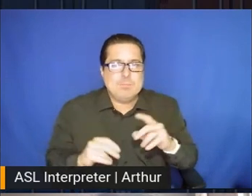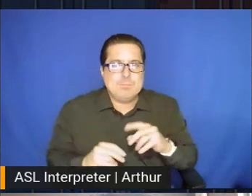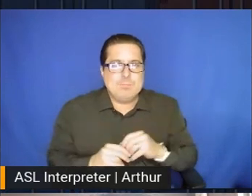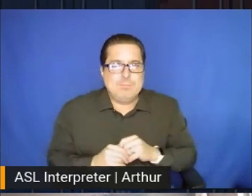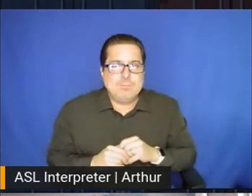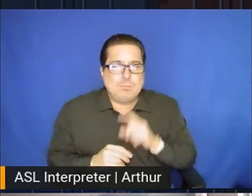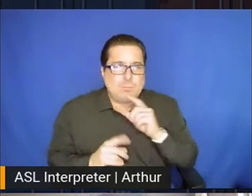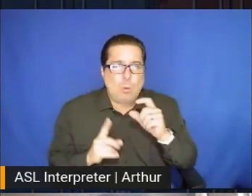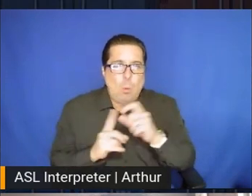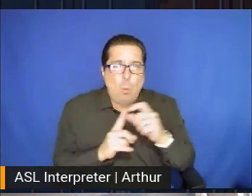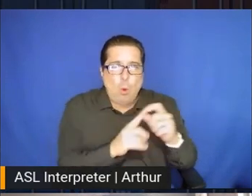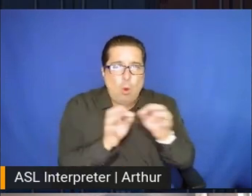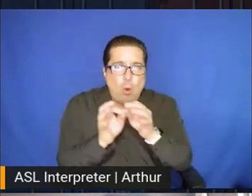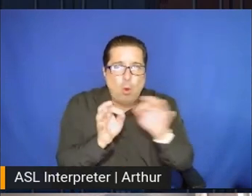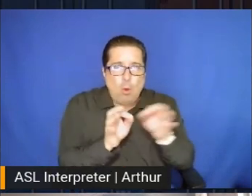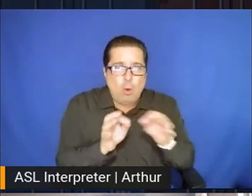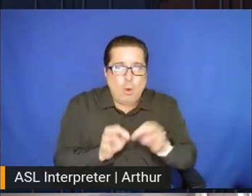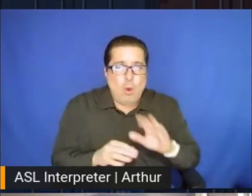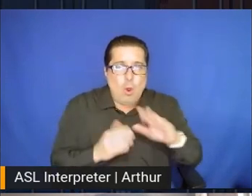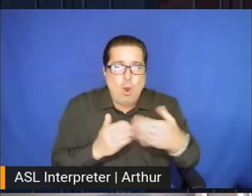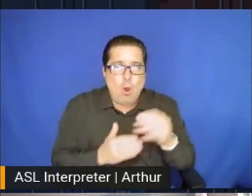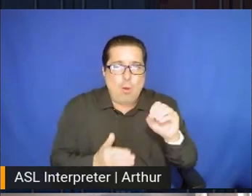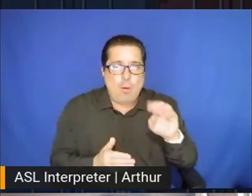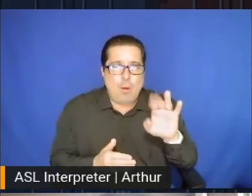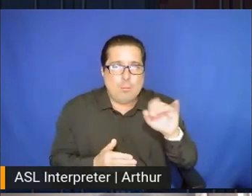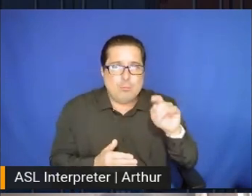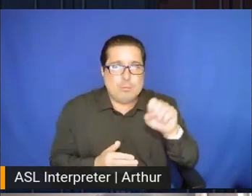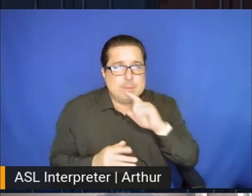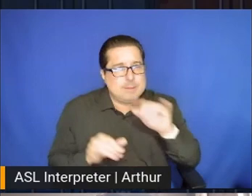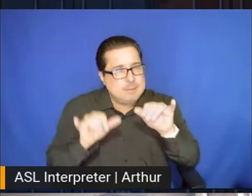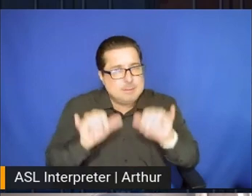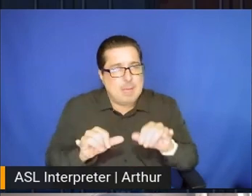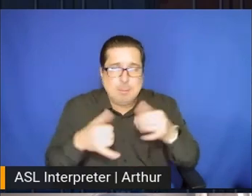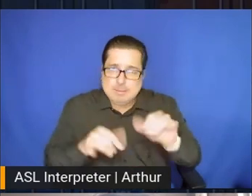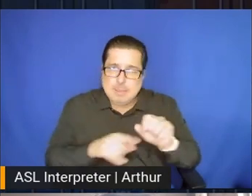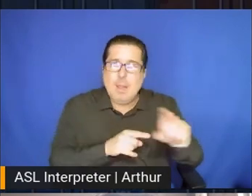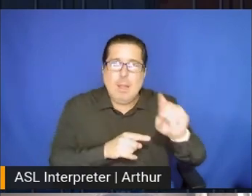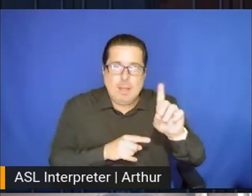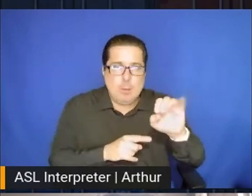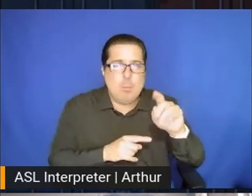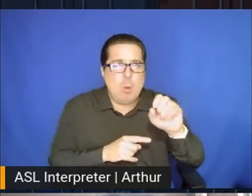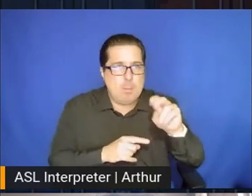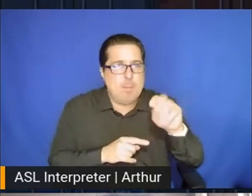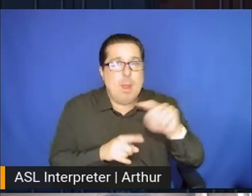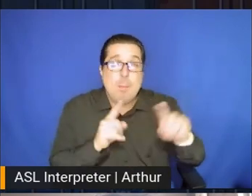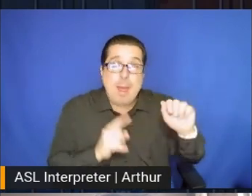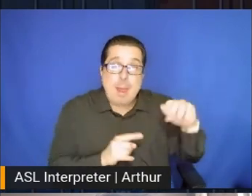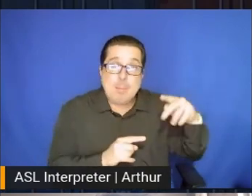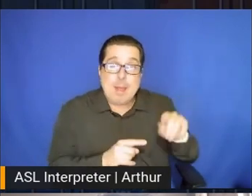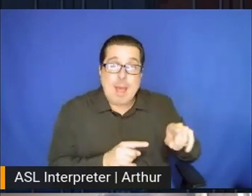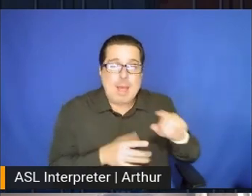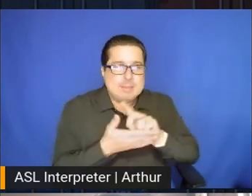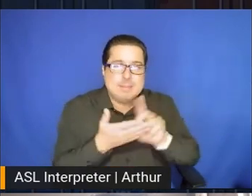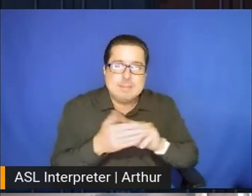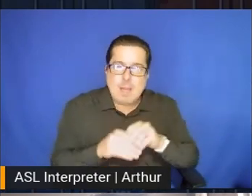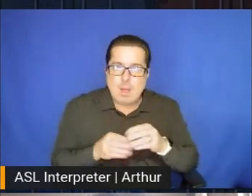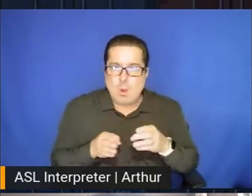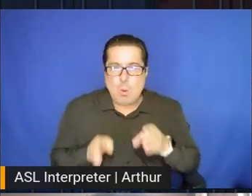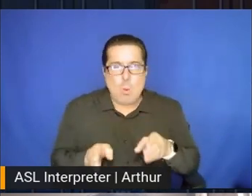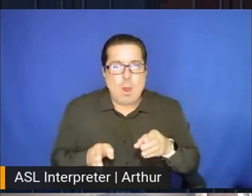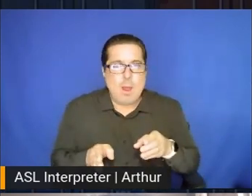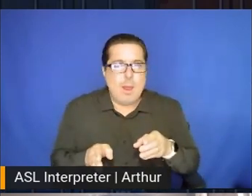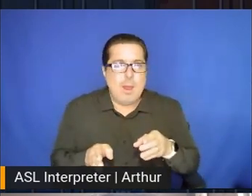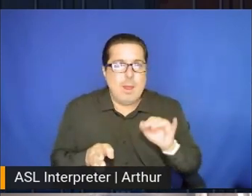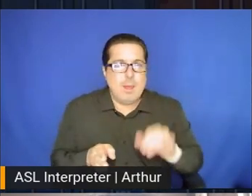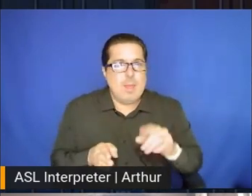the wording and all the objects are still the same. It's still a deployment, but the API is designed in a way that it's supposed